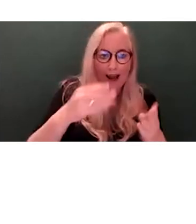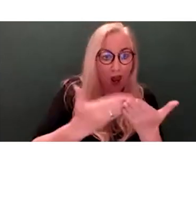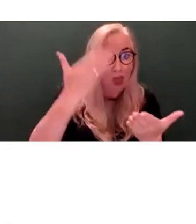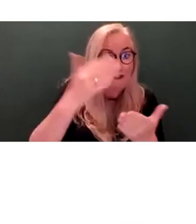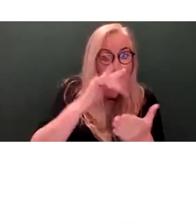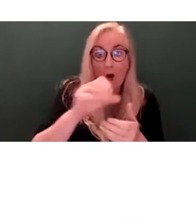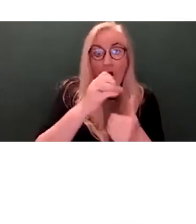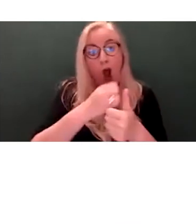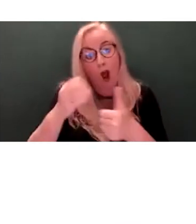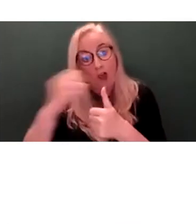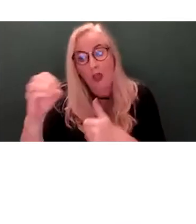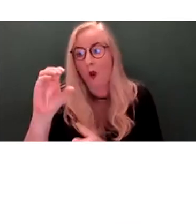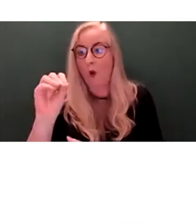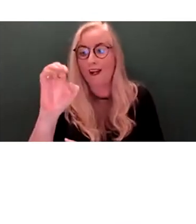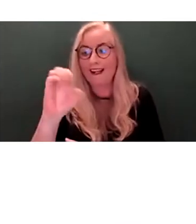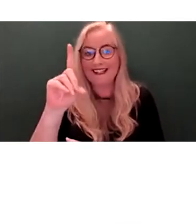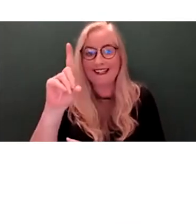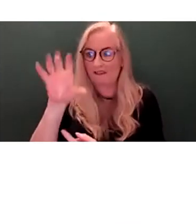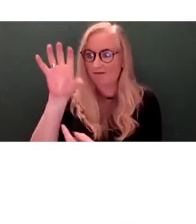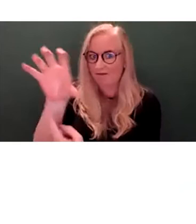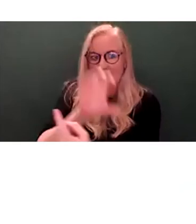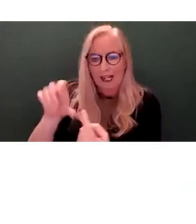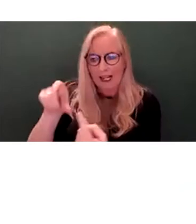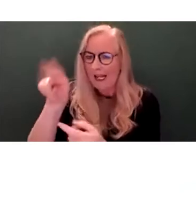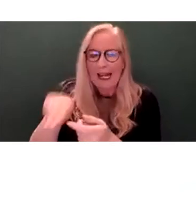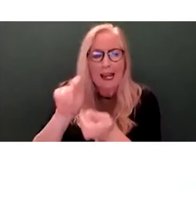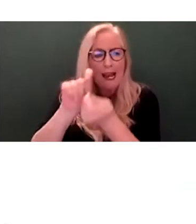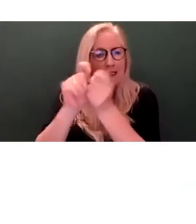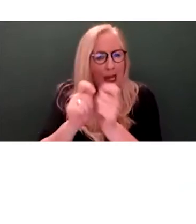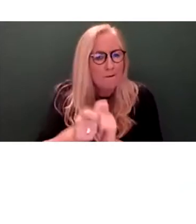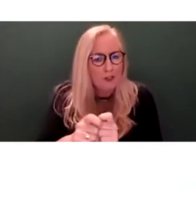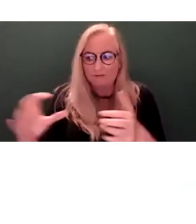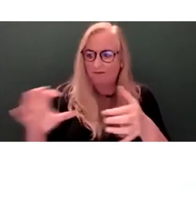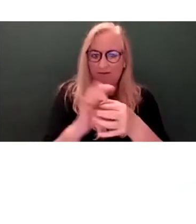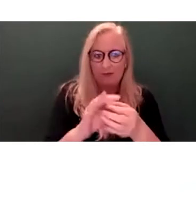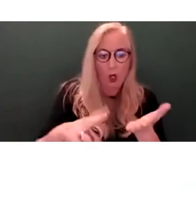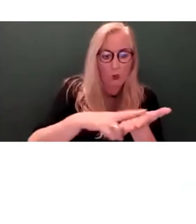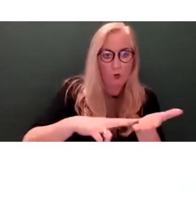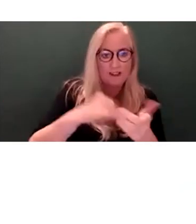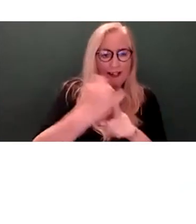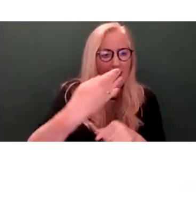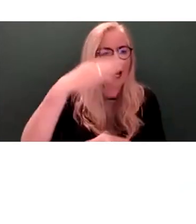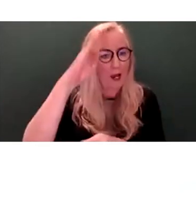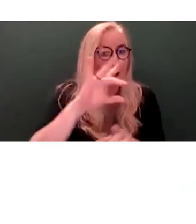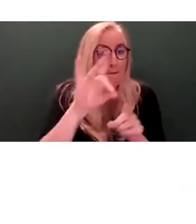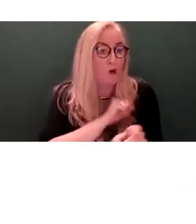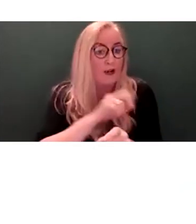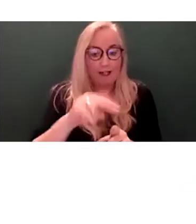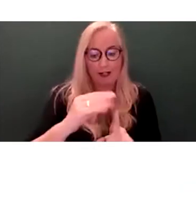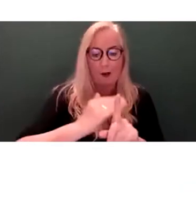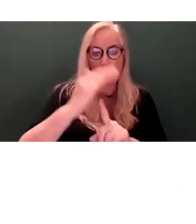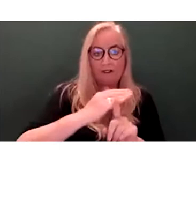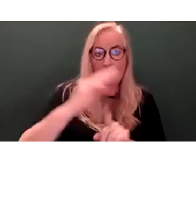OECD jurisdictions that could be adapted and applied in an Ireland context in order to enhance